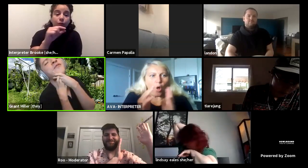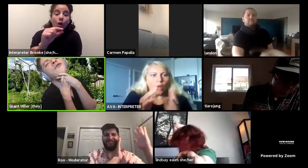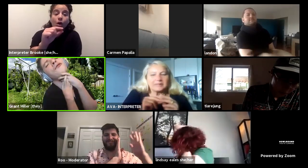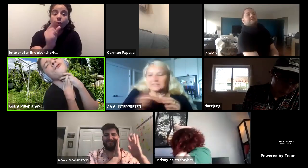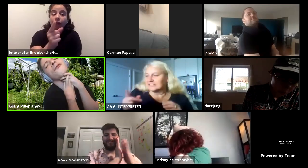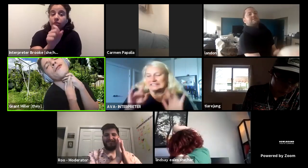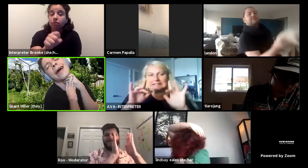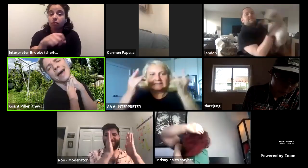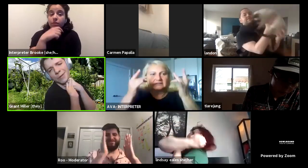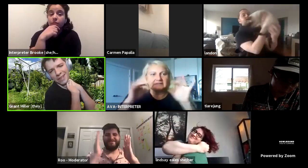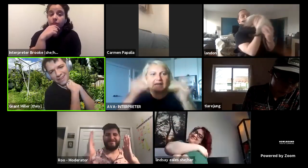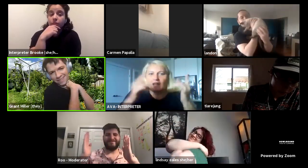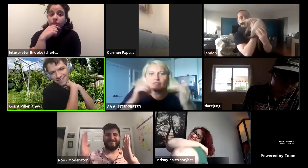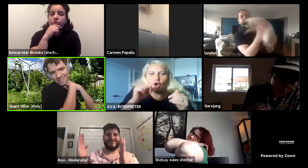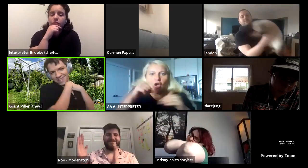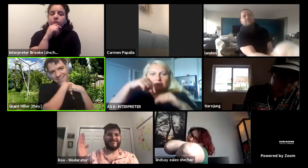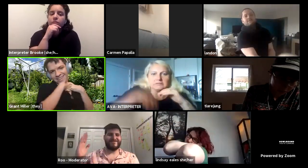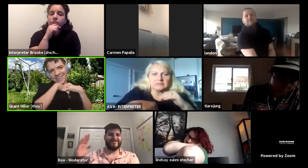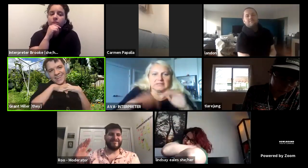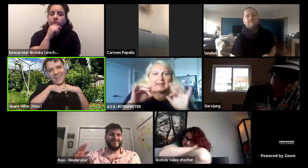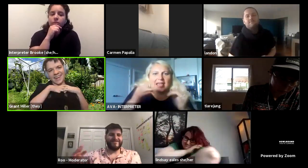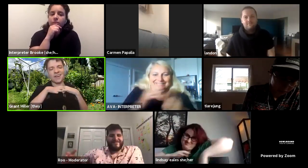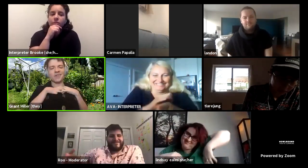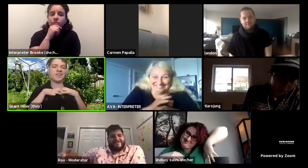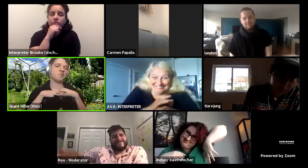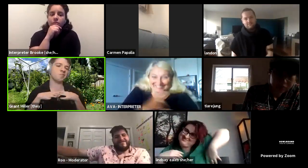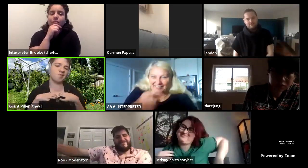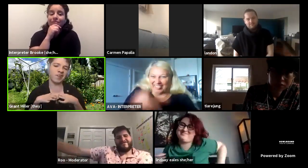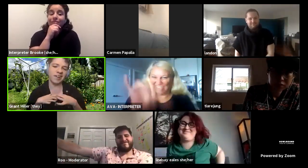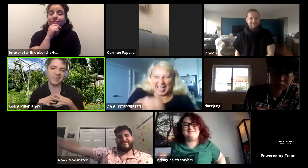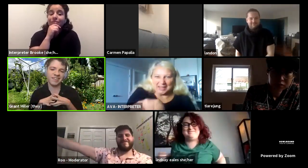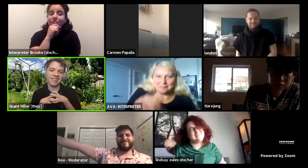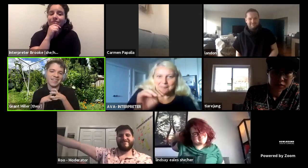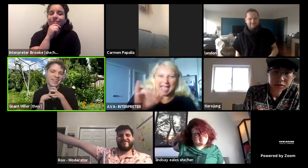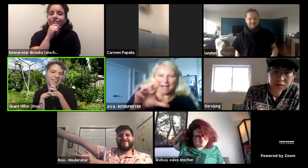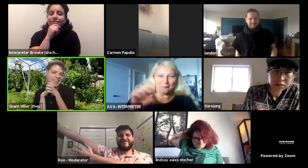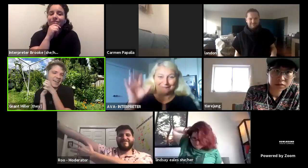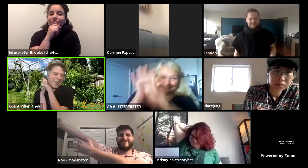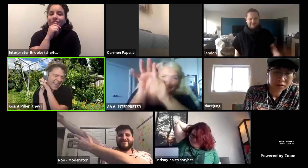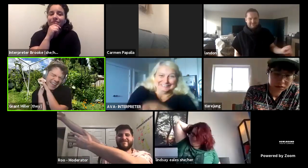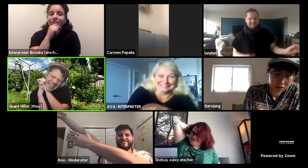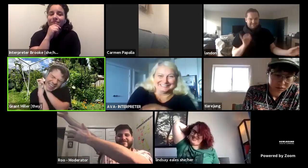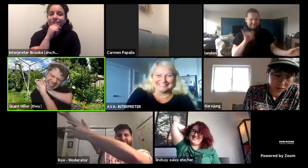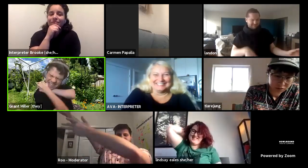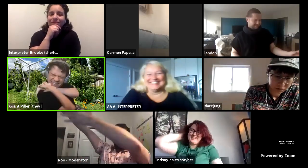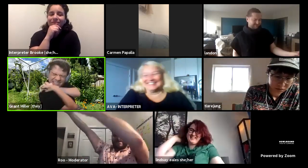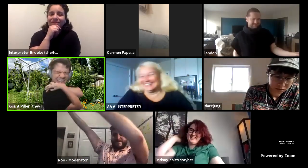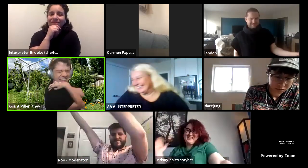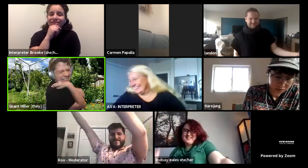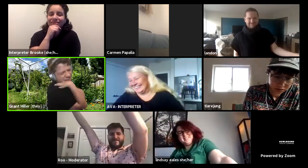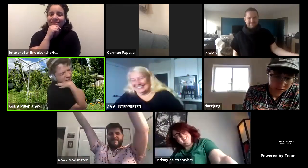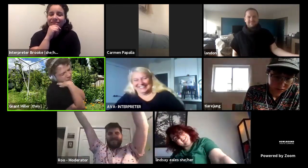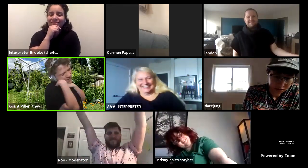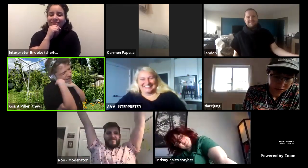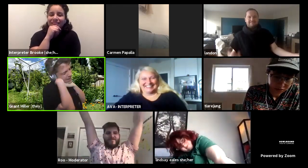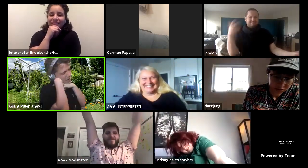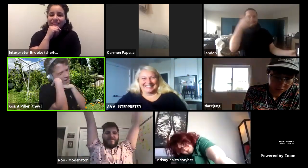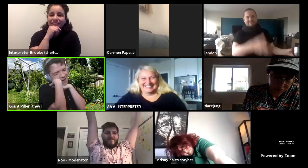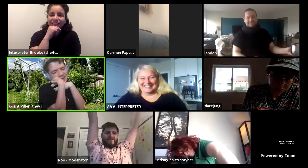and fabulous. How can you really just let that sense